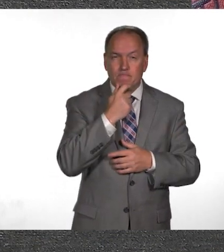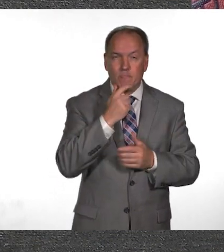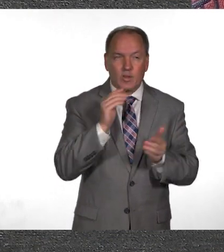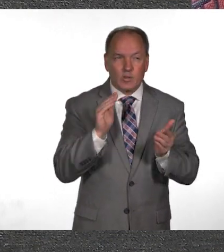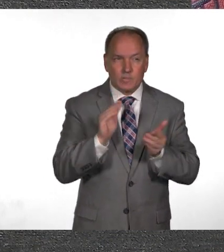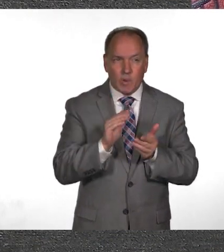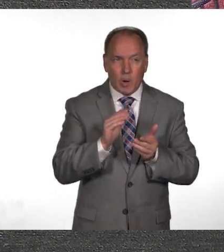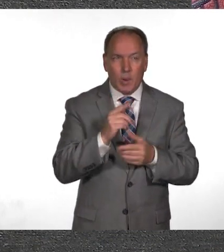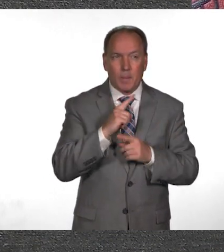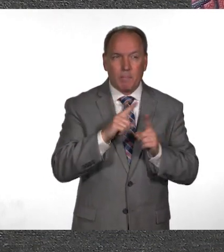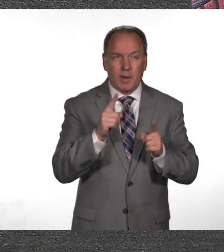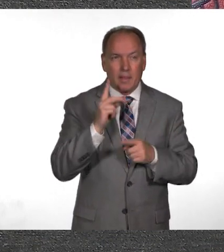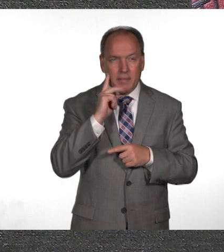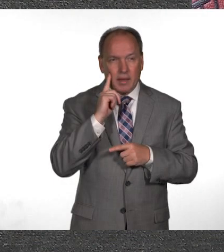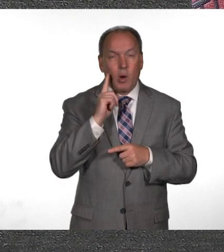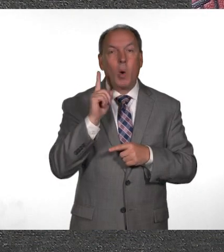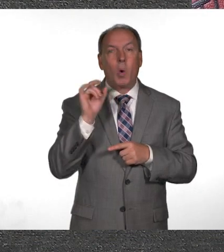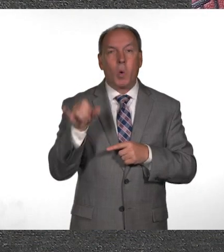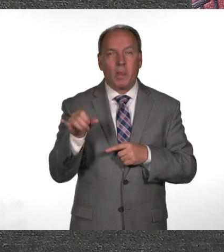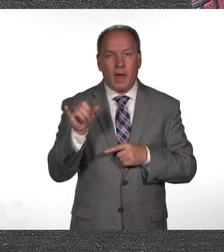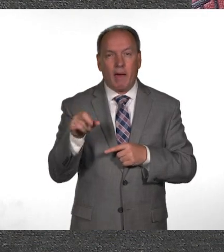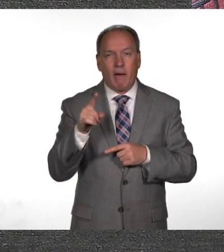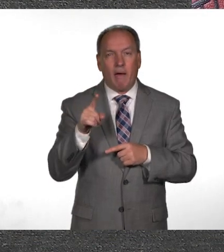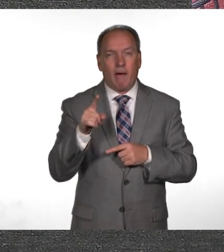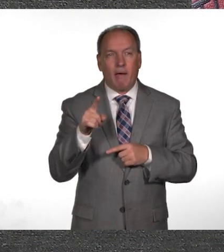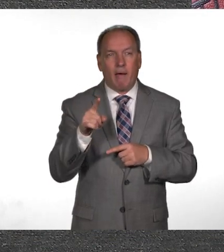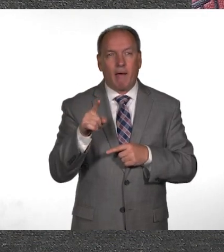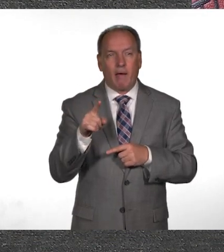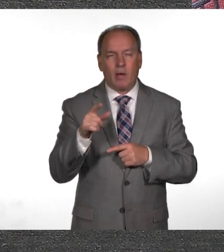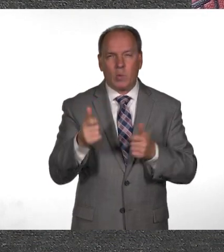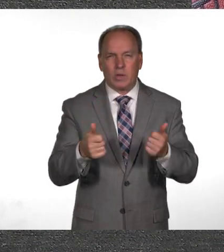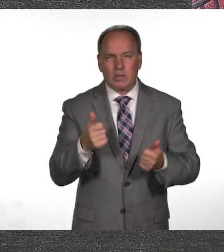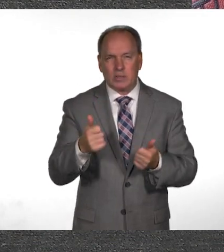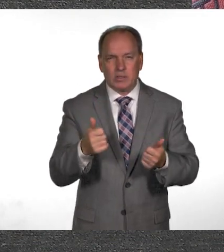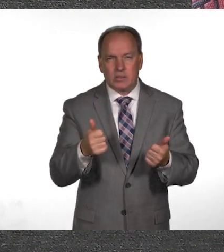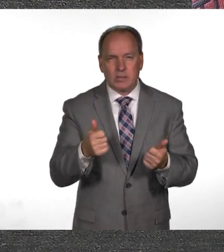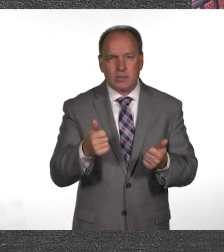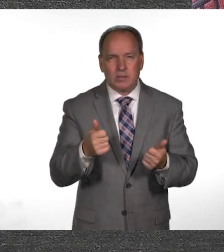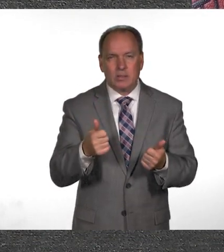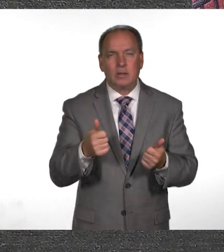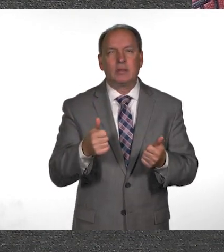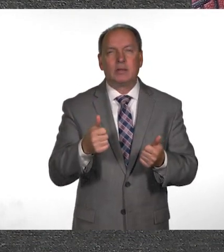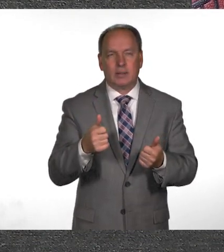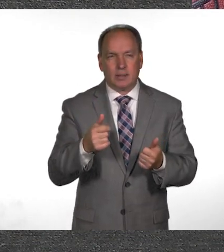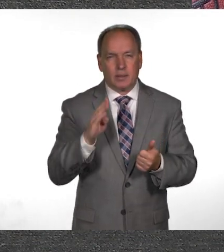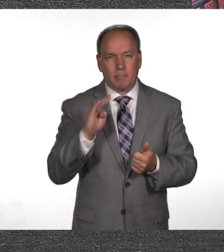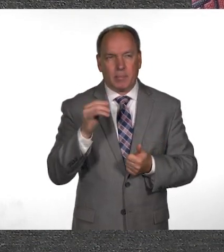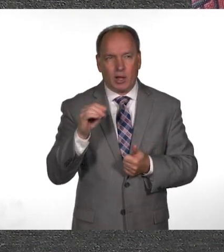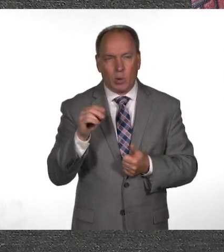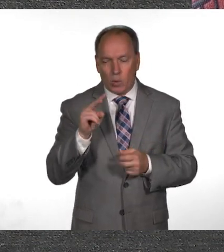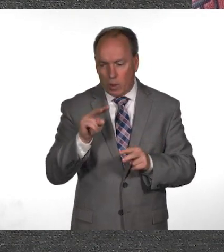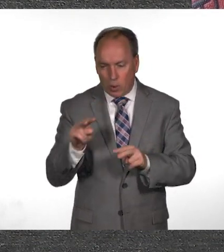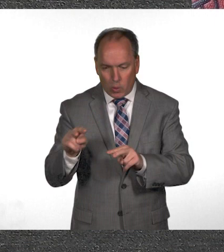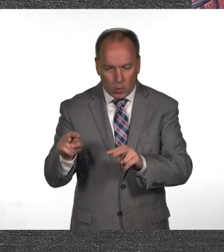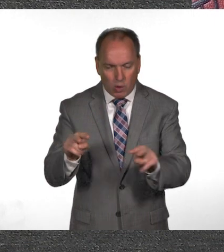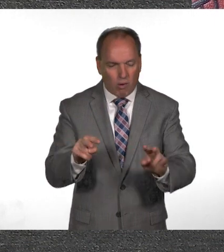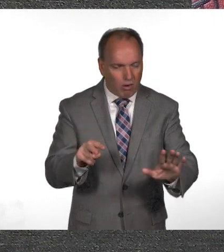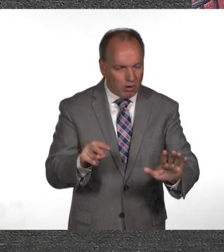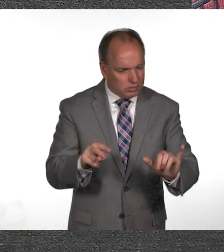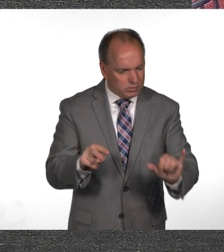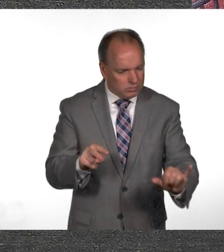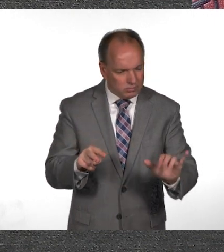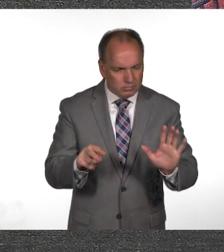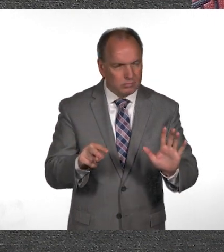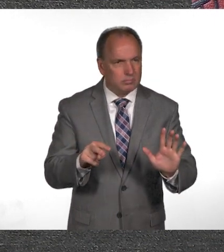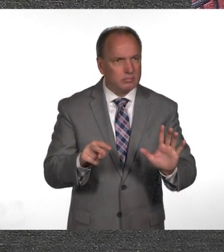smaller, but I think I see, this one or this one. What do you think? Bingo's looking. No, stay away from the